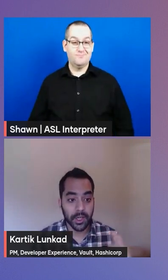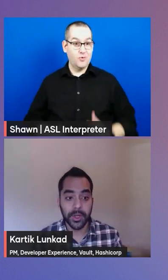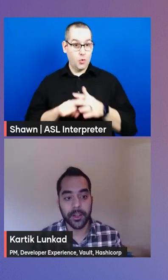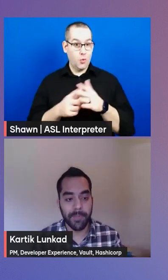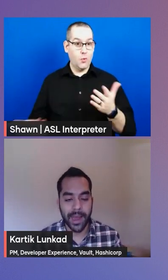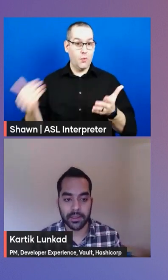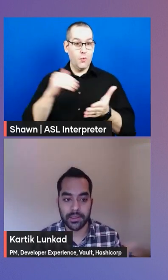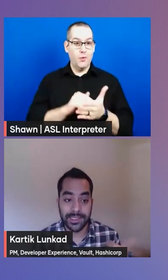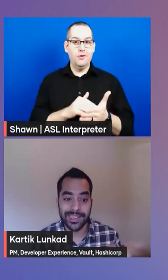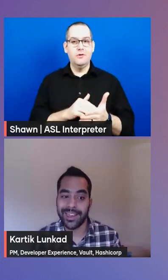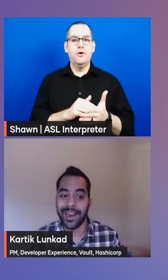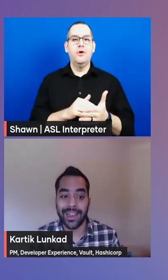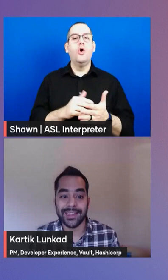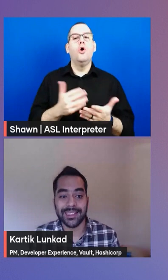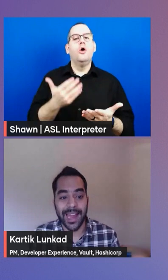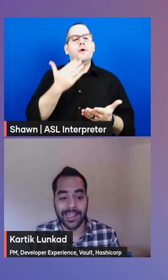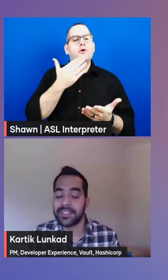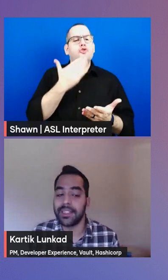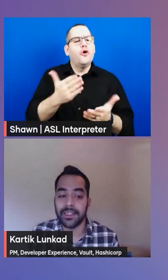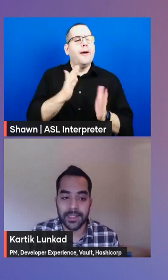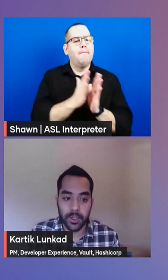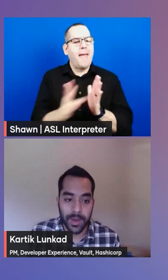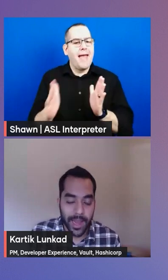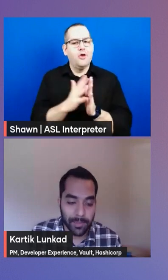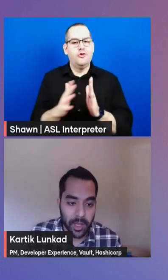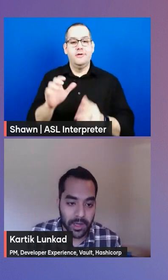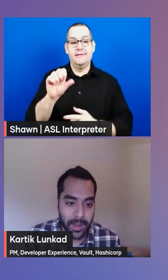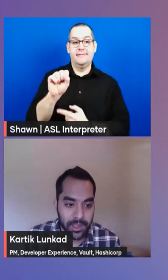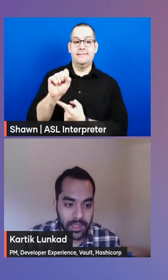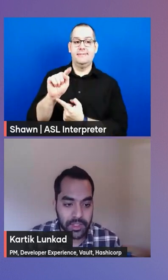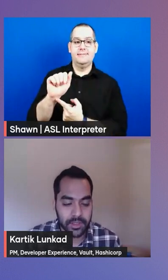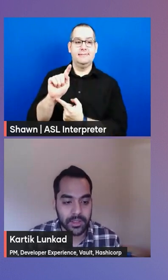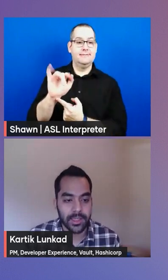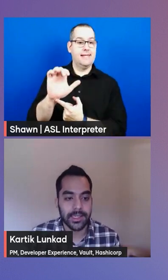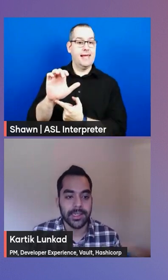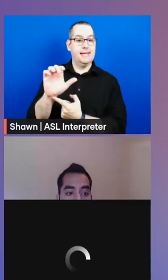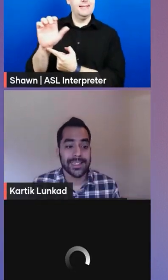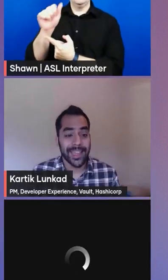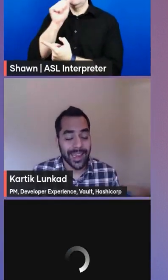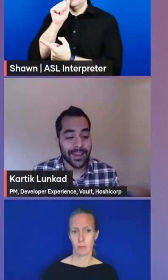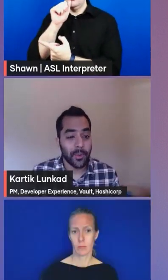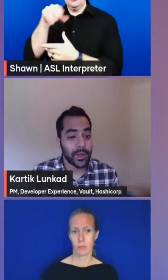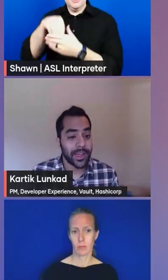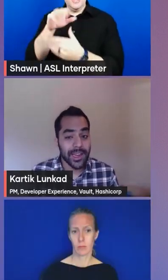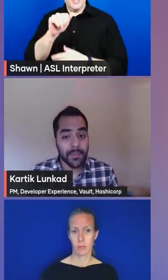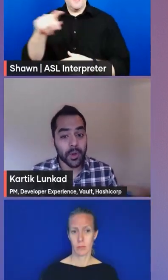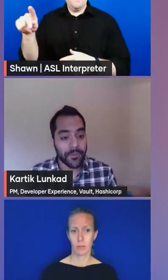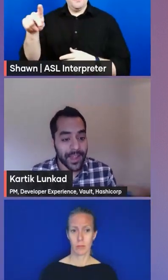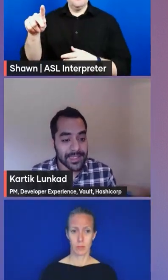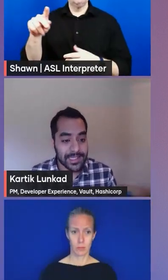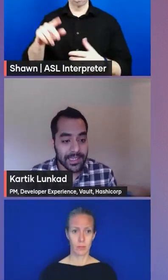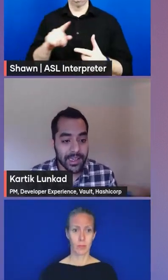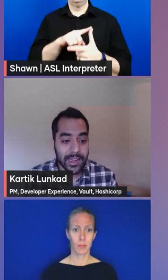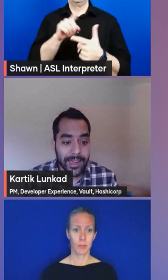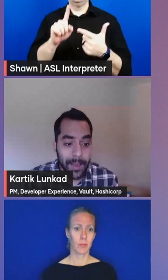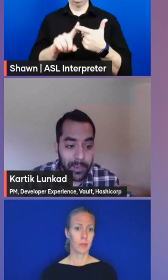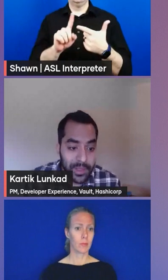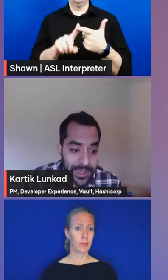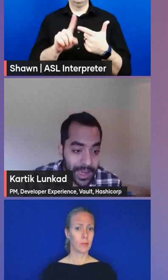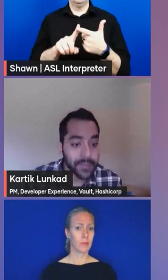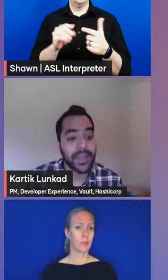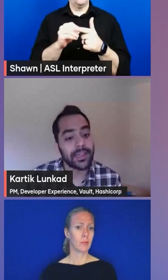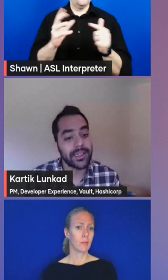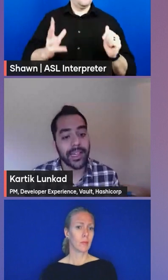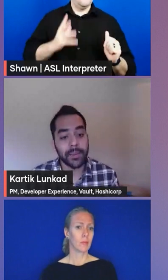is a good enough patterns. Can I get static secrets into my .NET application? Second, want to get a little more fancy, can I